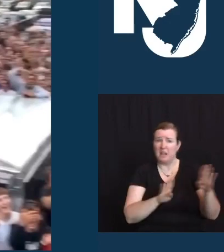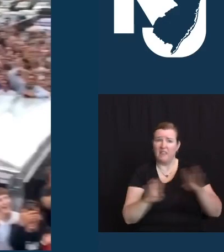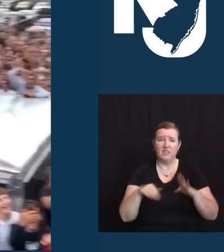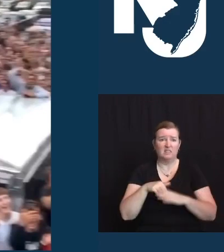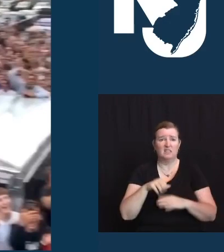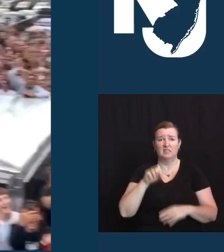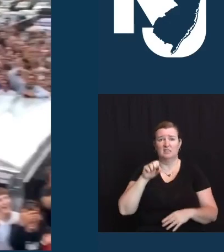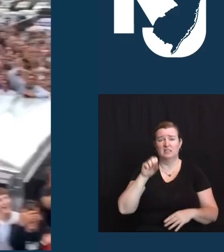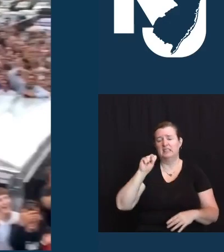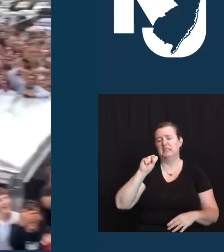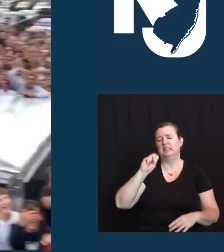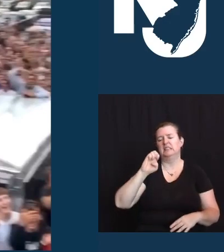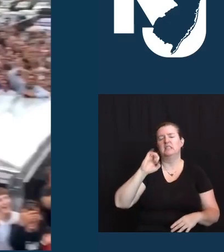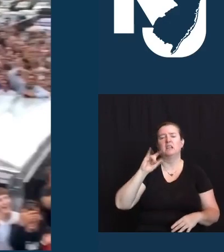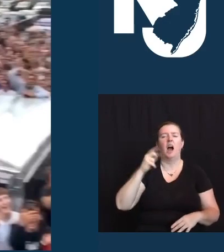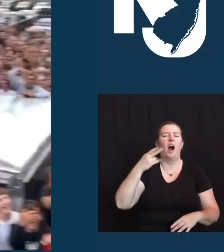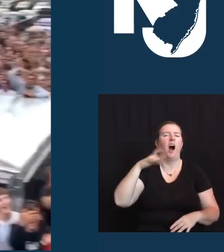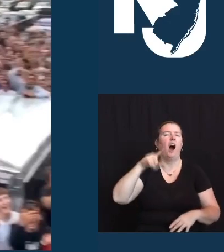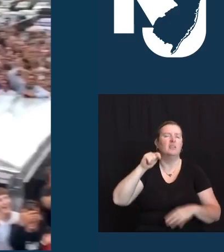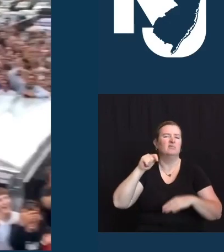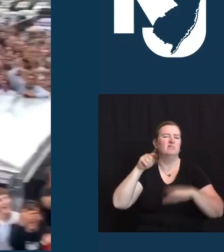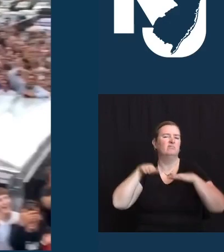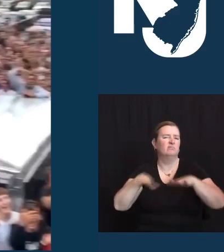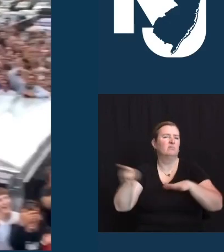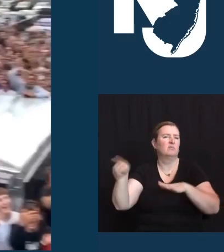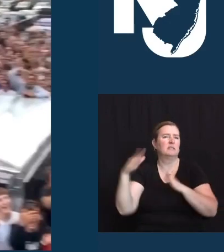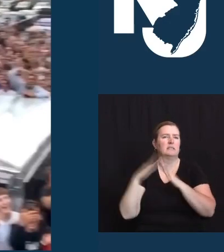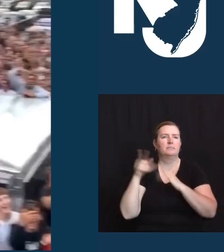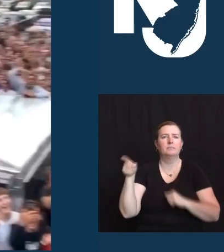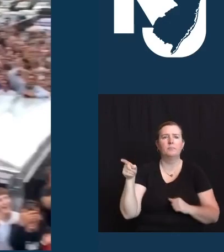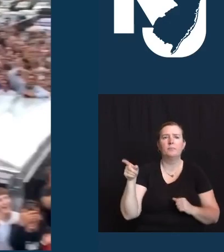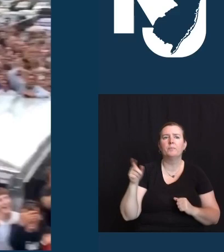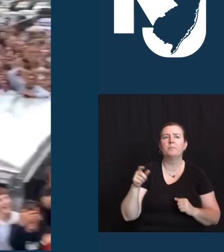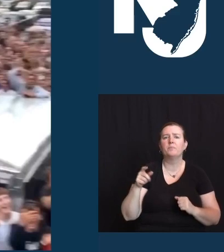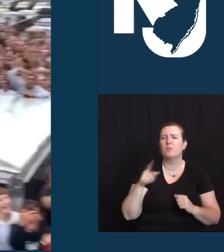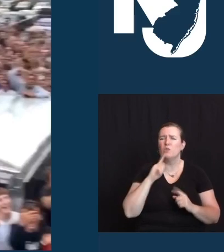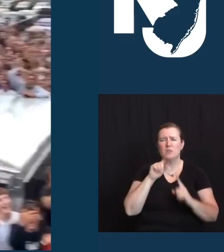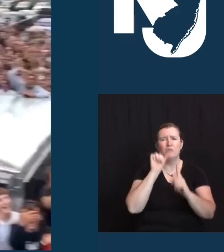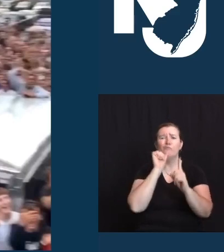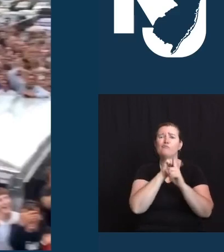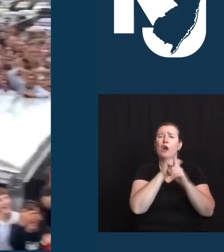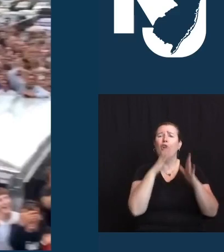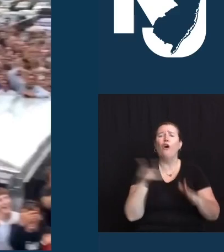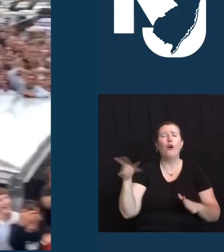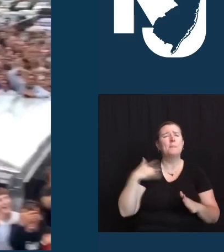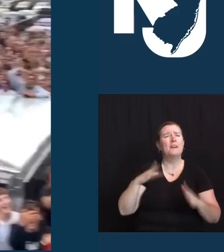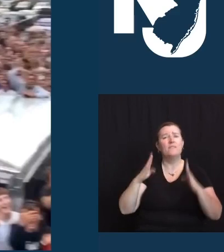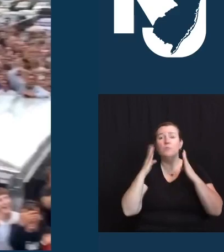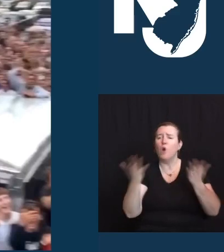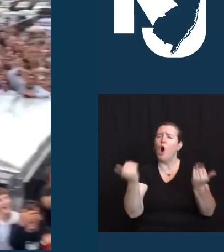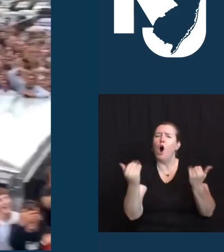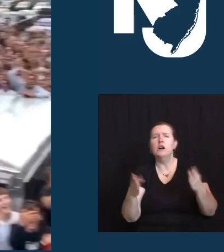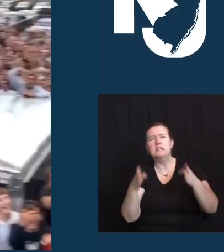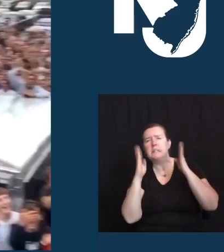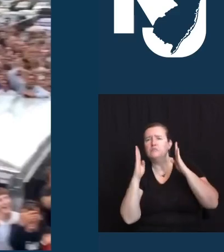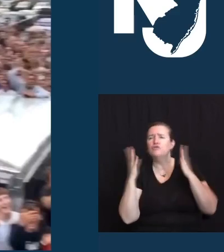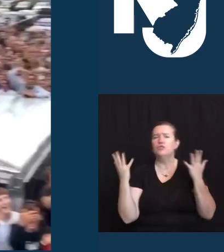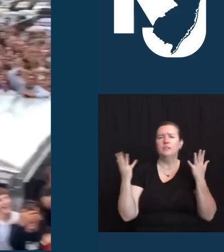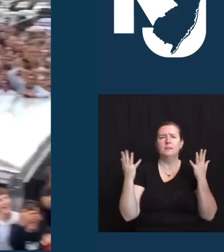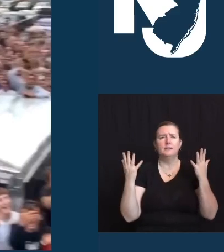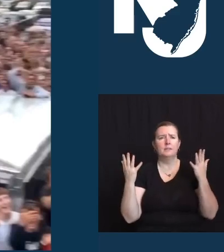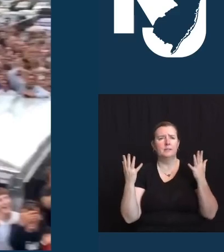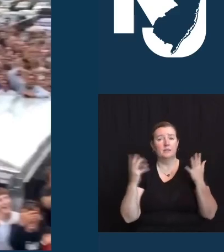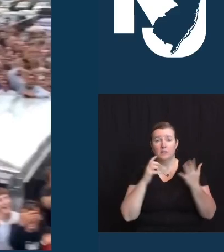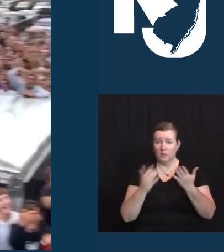group of YouTube pranksters who succeeded in getting the notoriety they wanted, but obviously don't deserve.